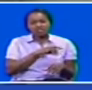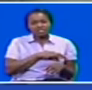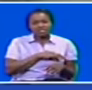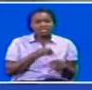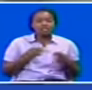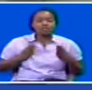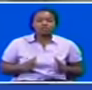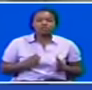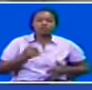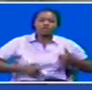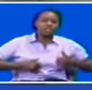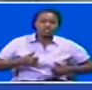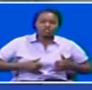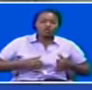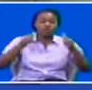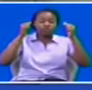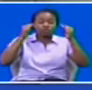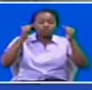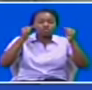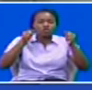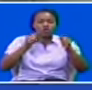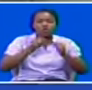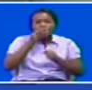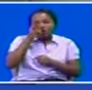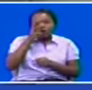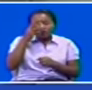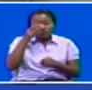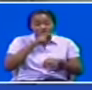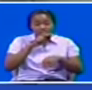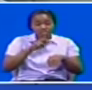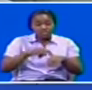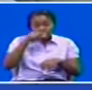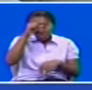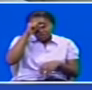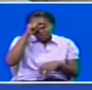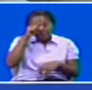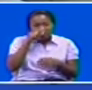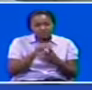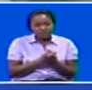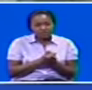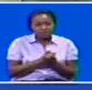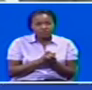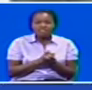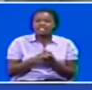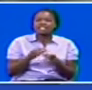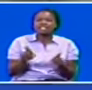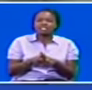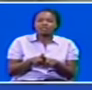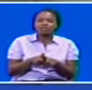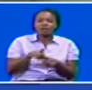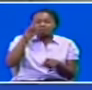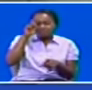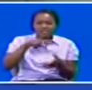who enjoy political patronage from the national government with impunity. He must stand up for